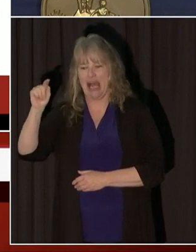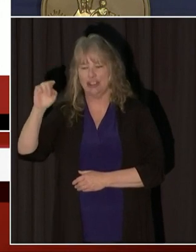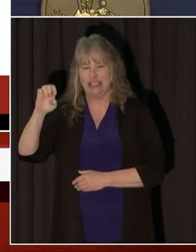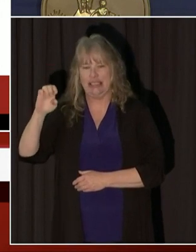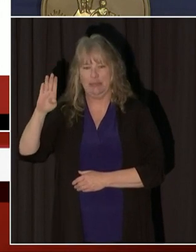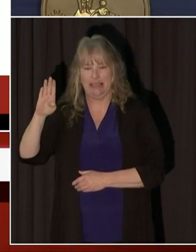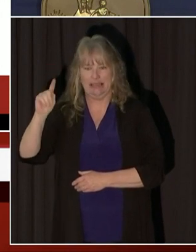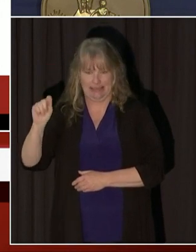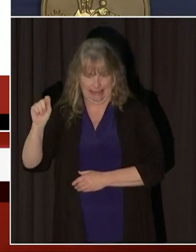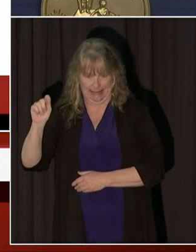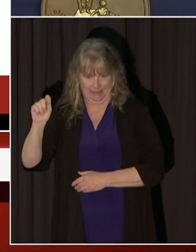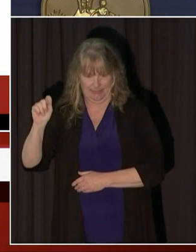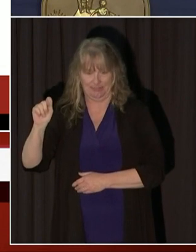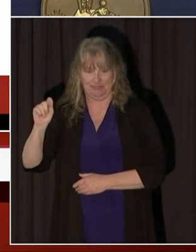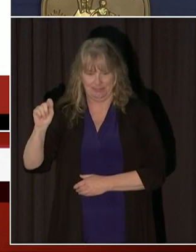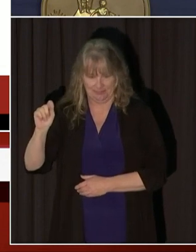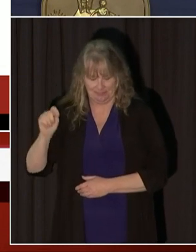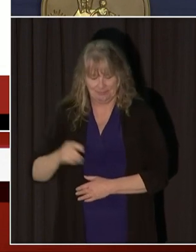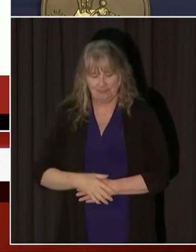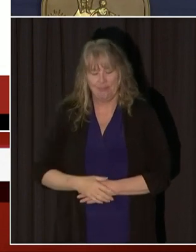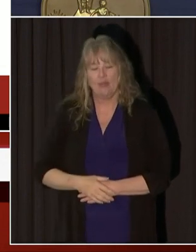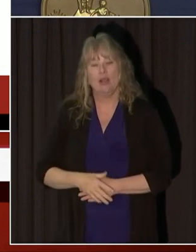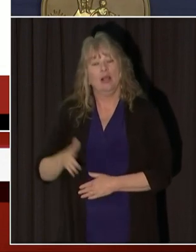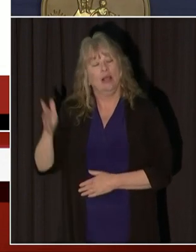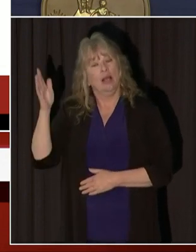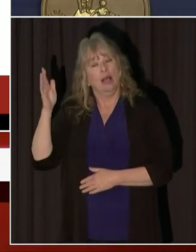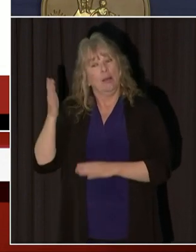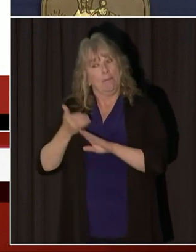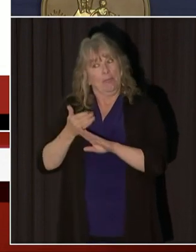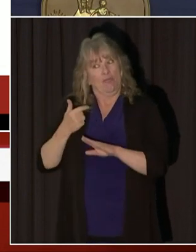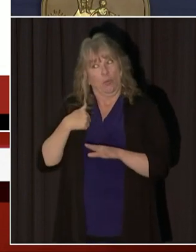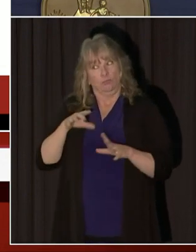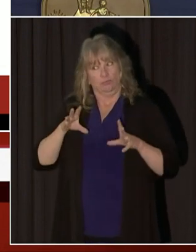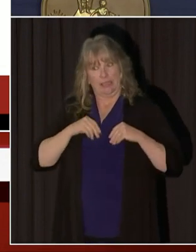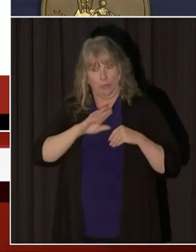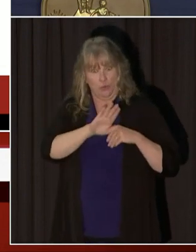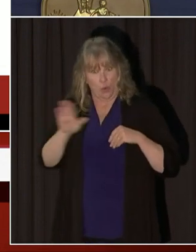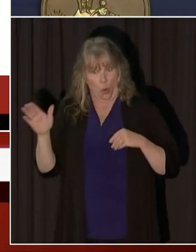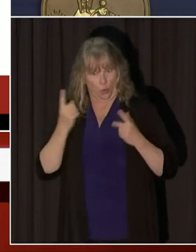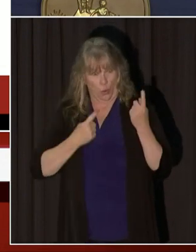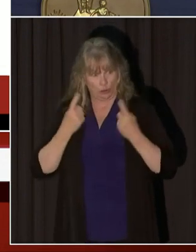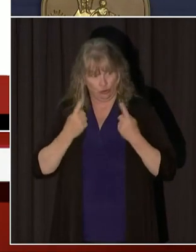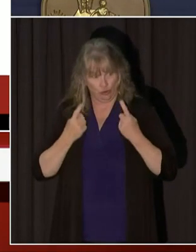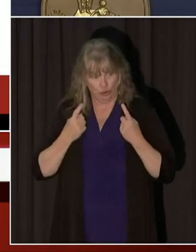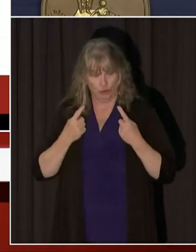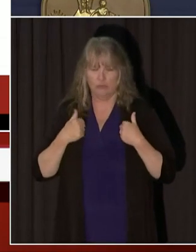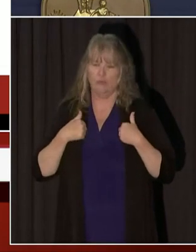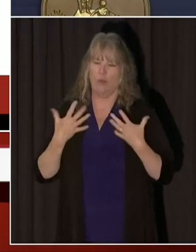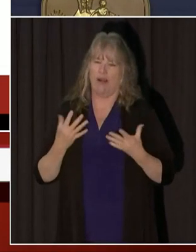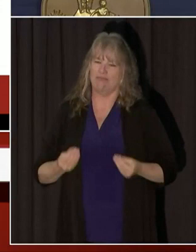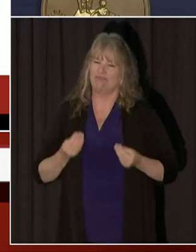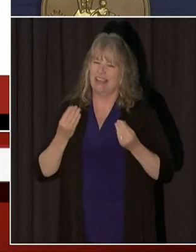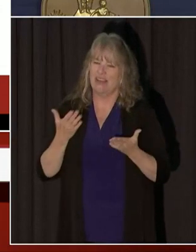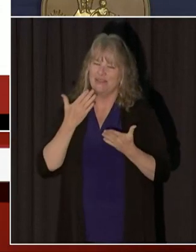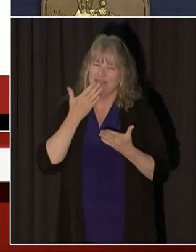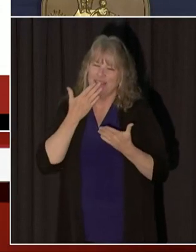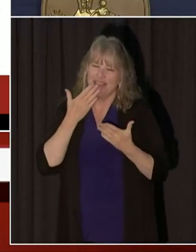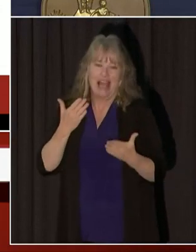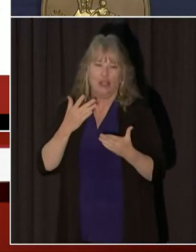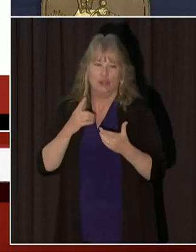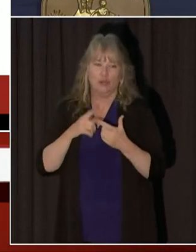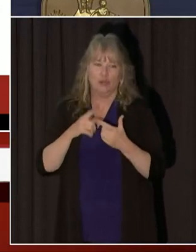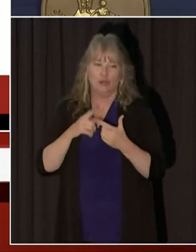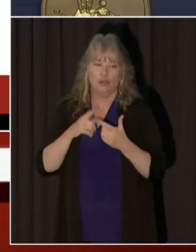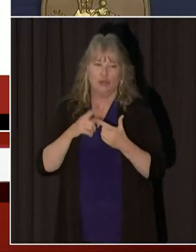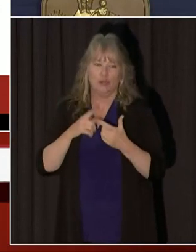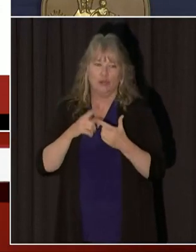I also want to, before we take your questions, give a big thanks from DC residents to Speaker